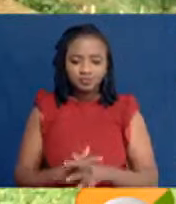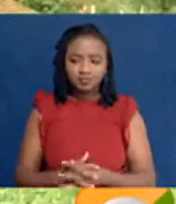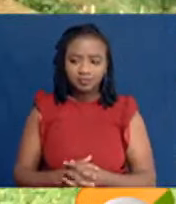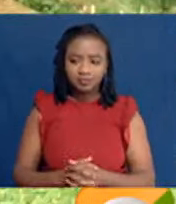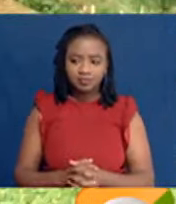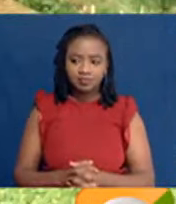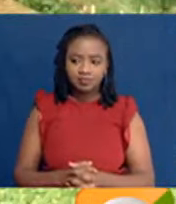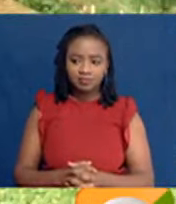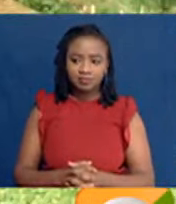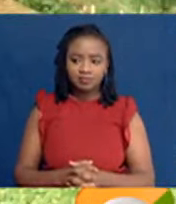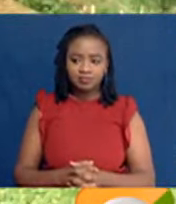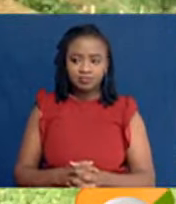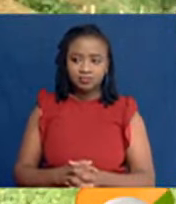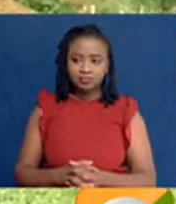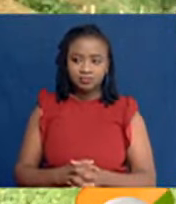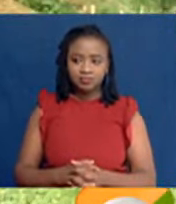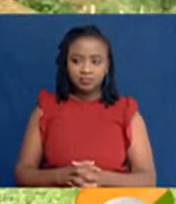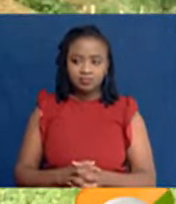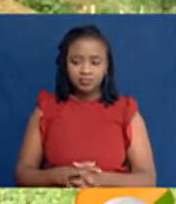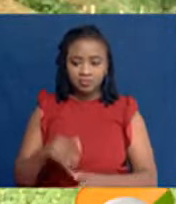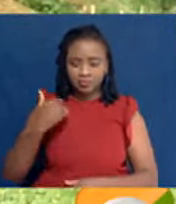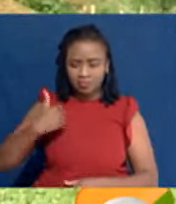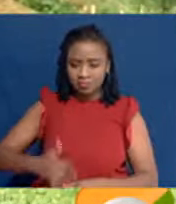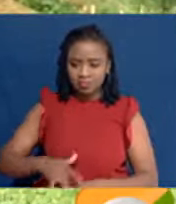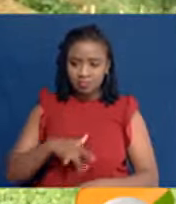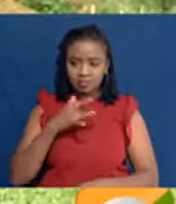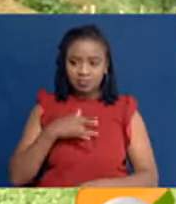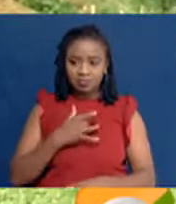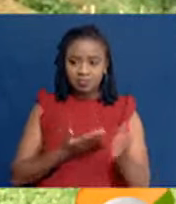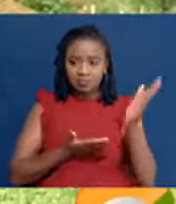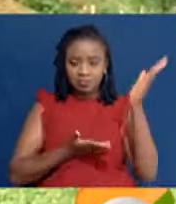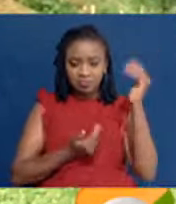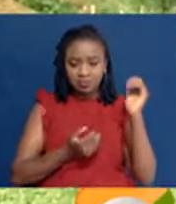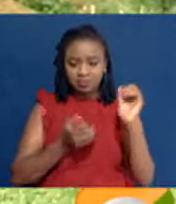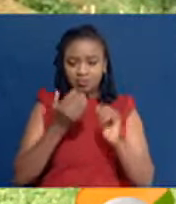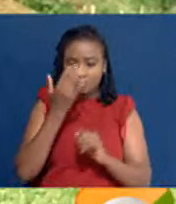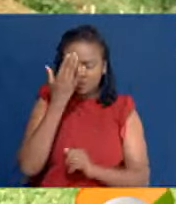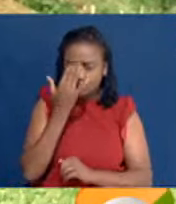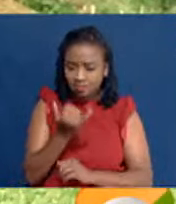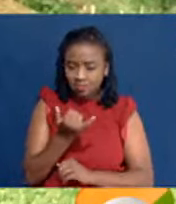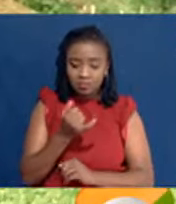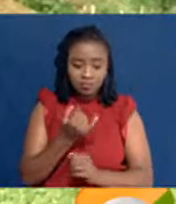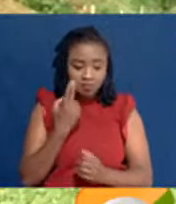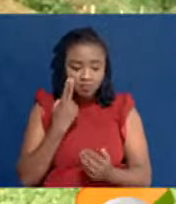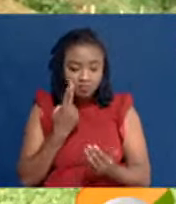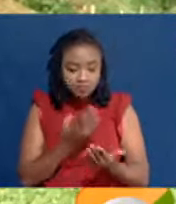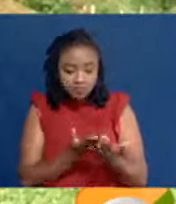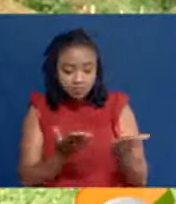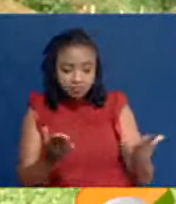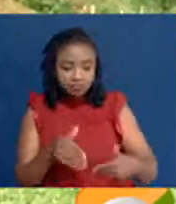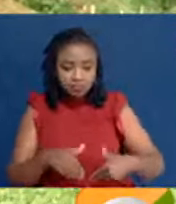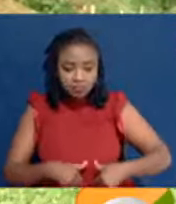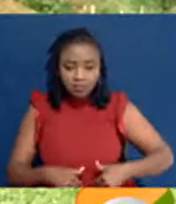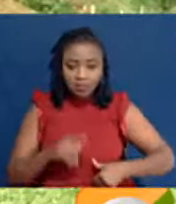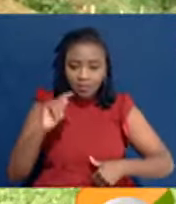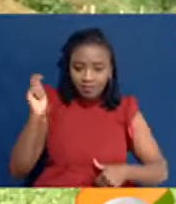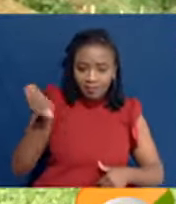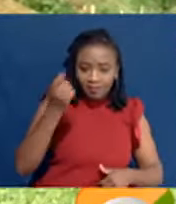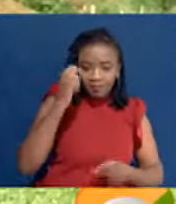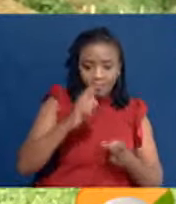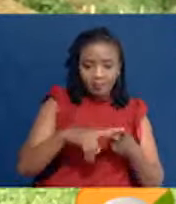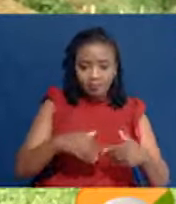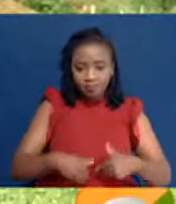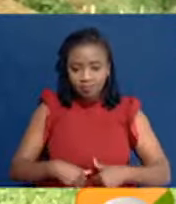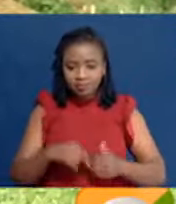Victoria, is just how inspiring young people are. You look at young Kenyans, young Ugandans, the